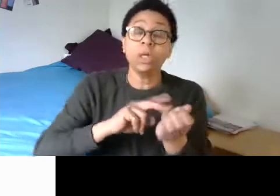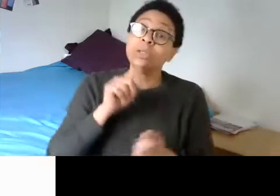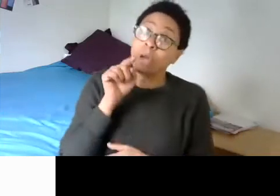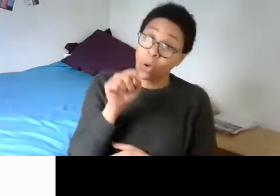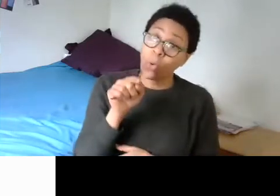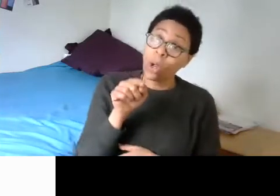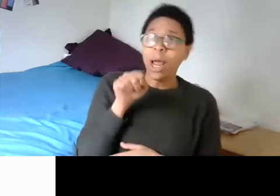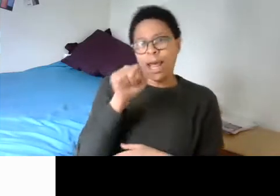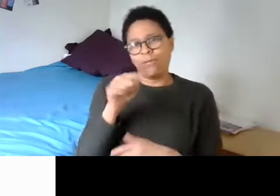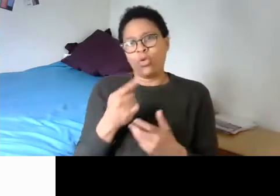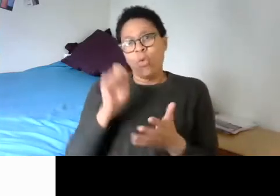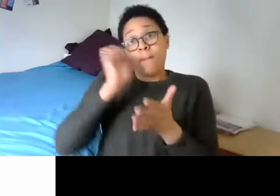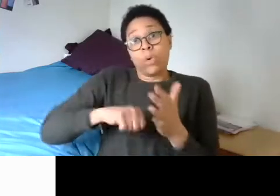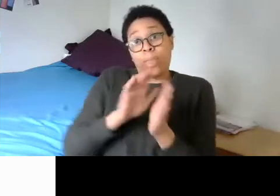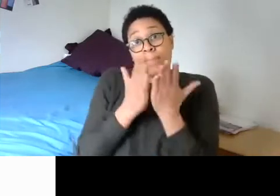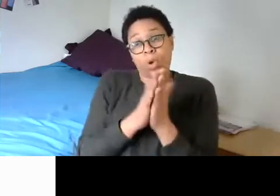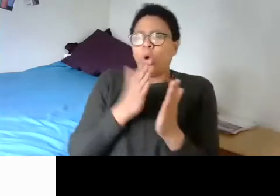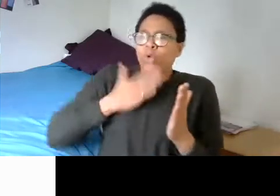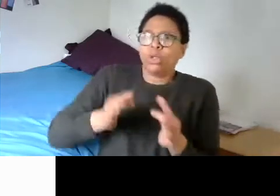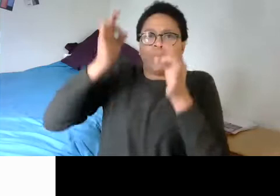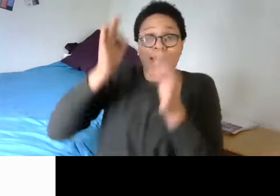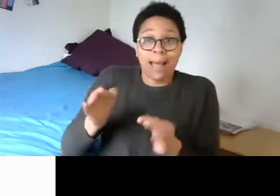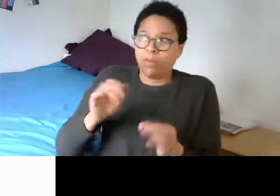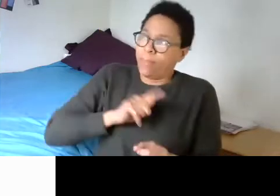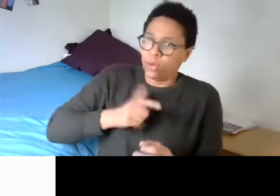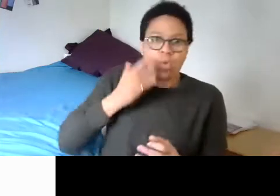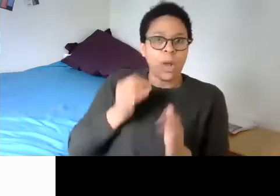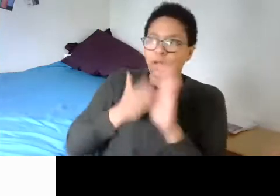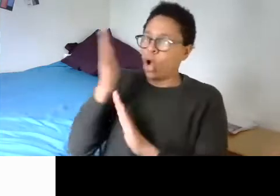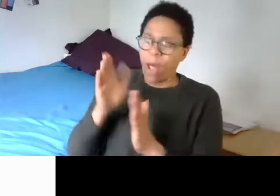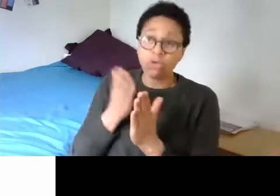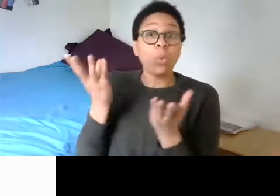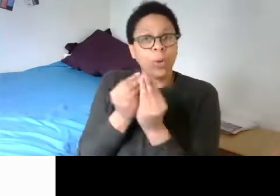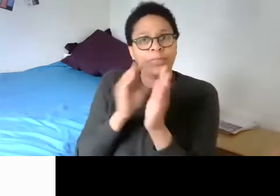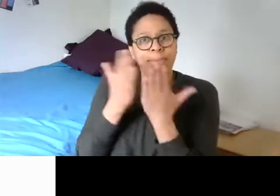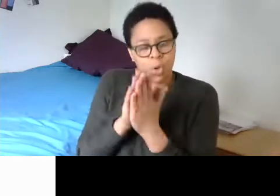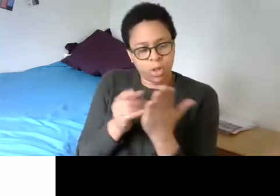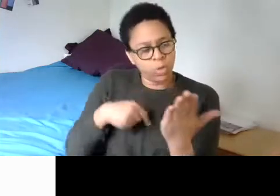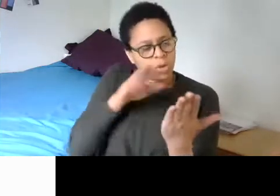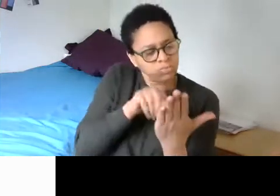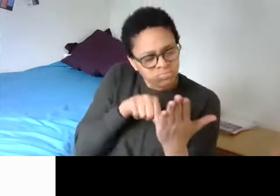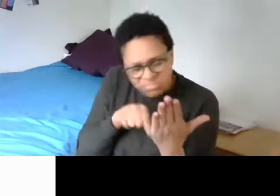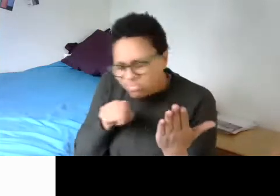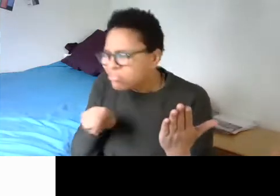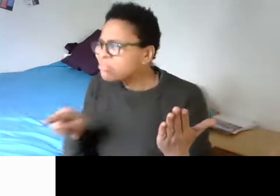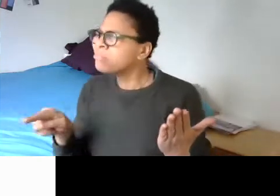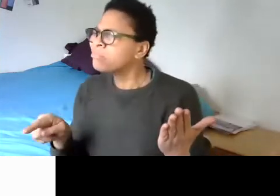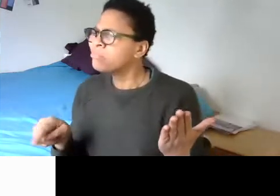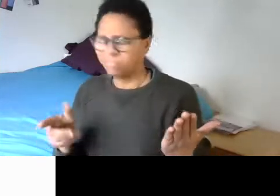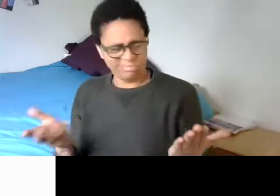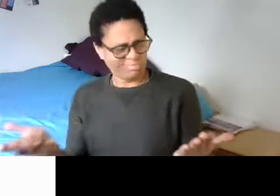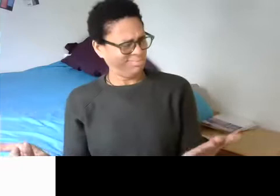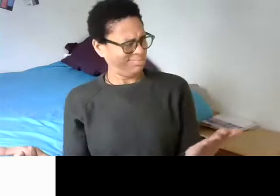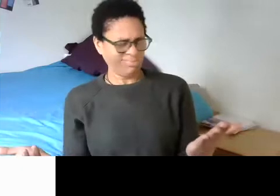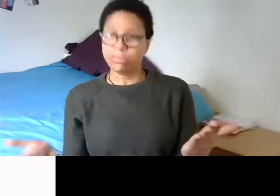coloured accurately, so you could identify the lichens and mosses in the image. There's no point having a box labelled prune if you then decorated it in